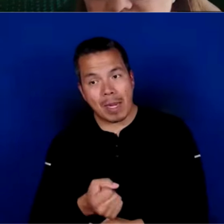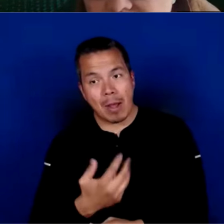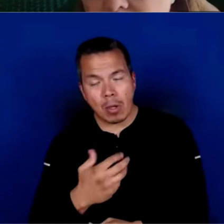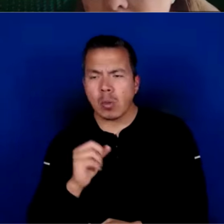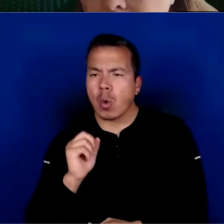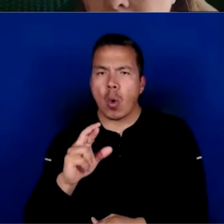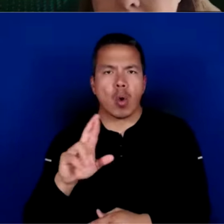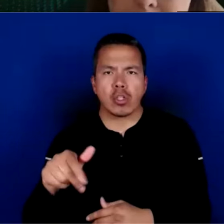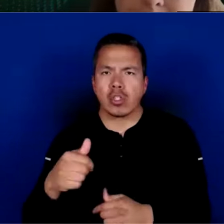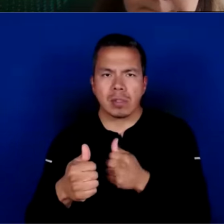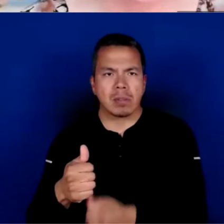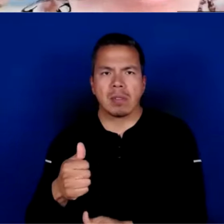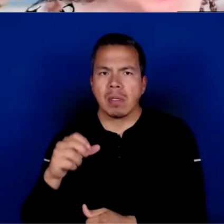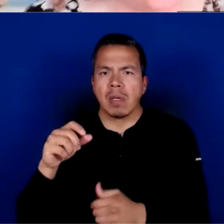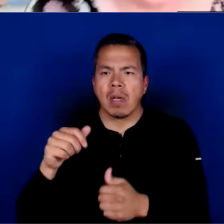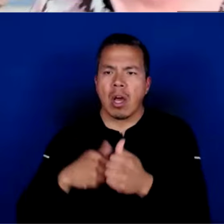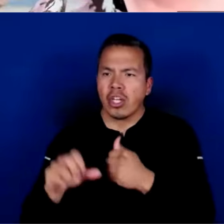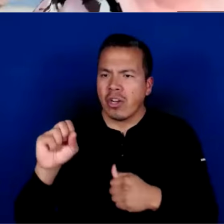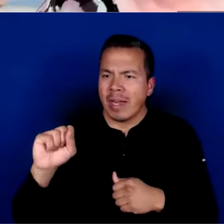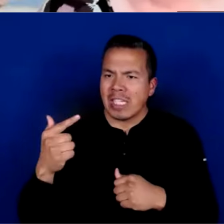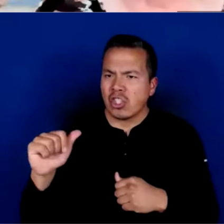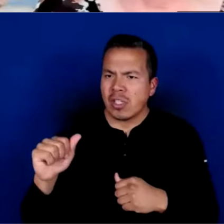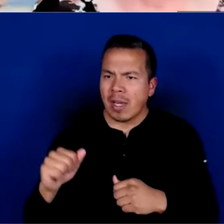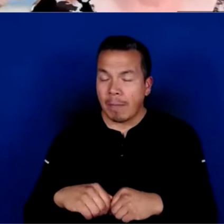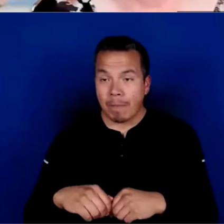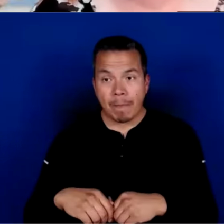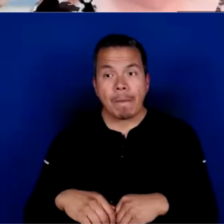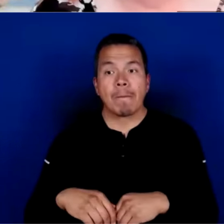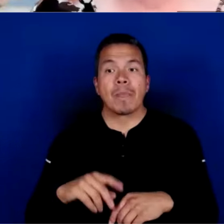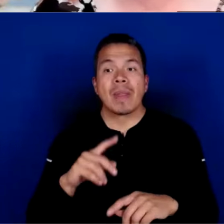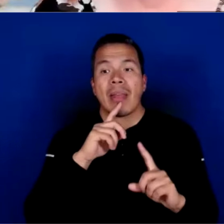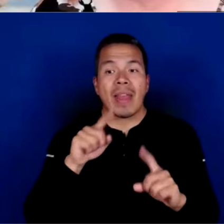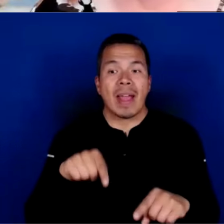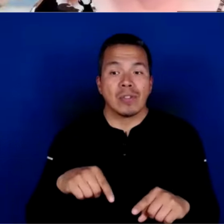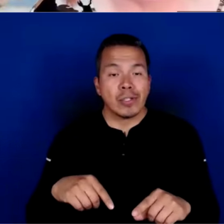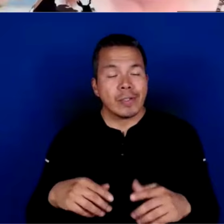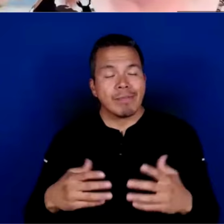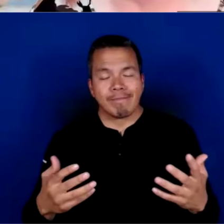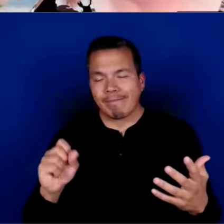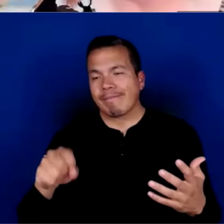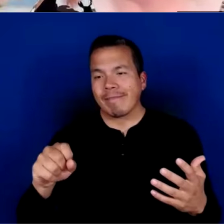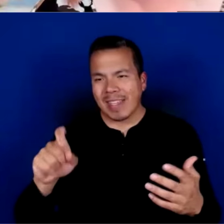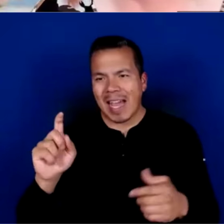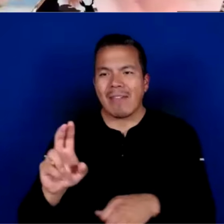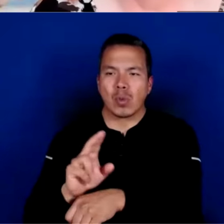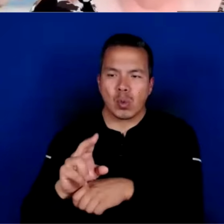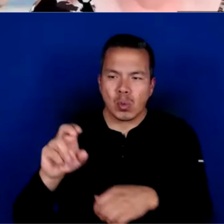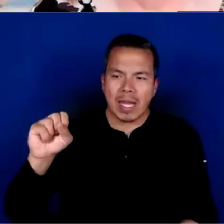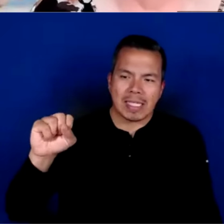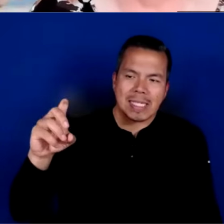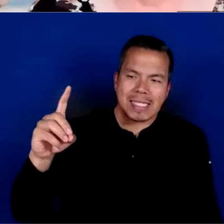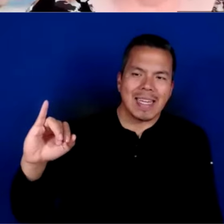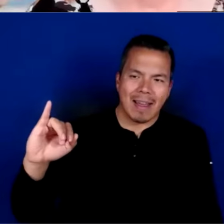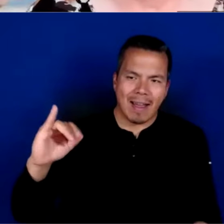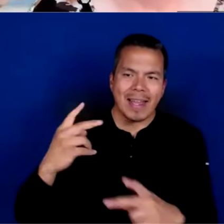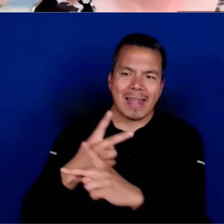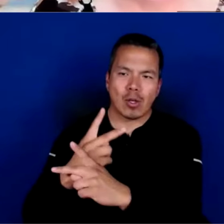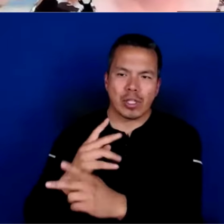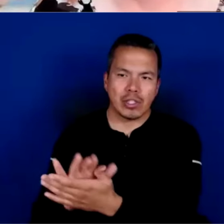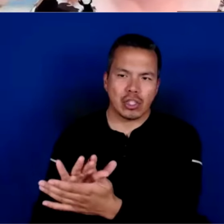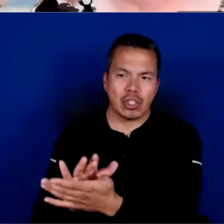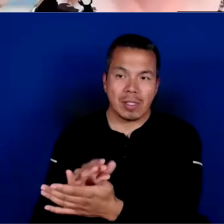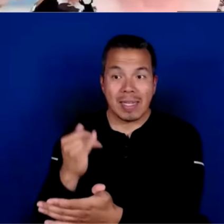under SGA? That is a great question, and the answer is they do need to use that SSI calculation sheet, because if they